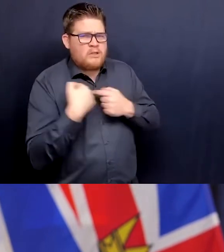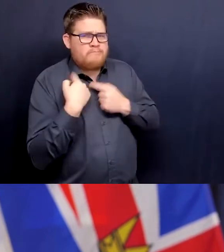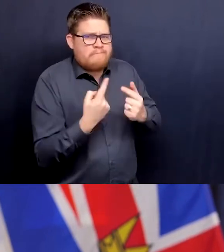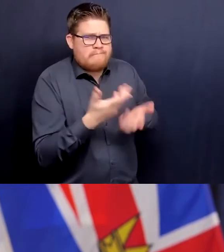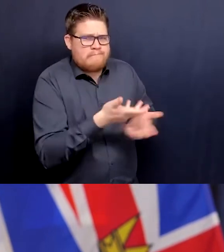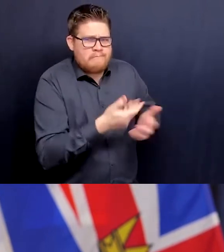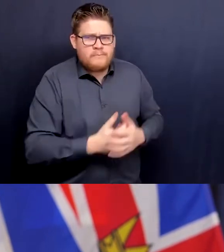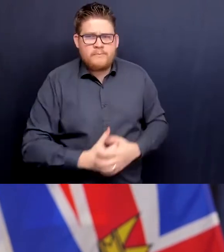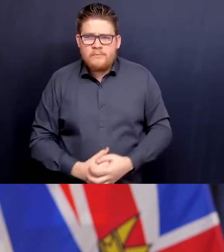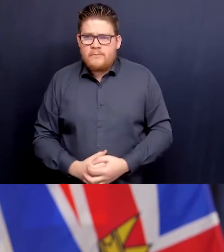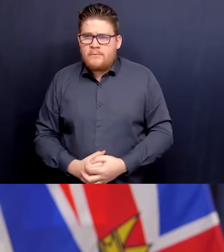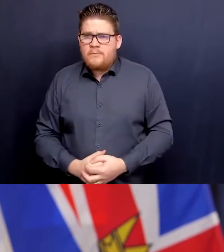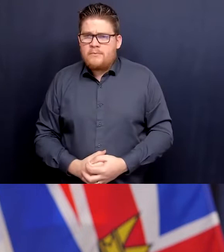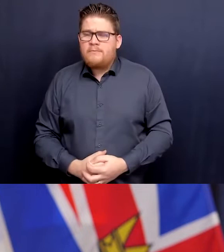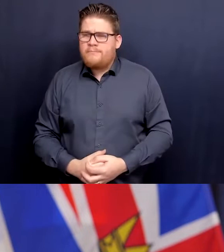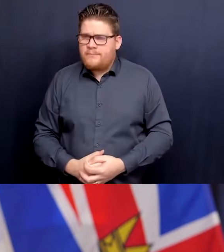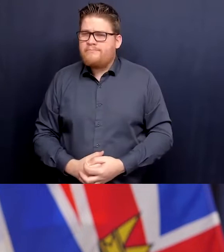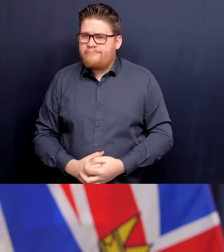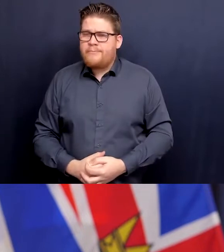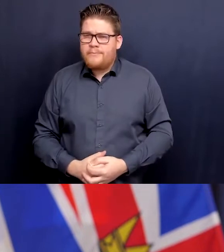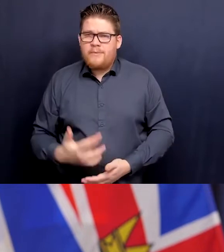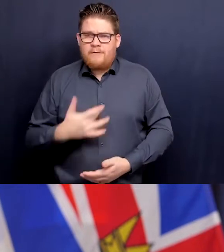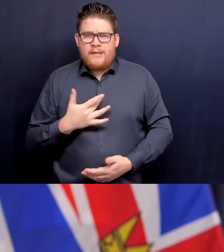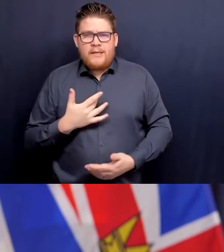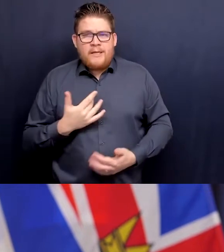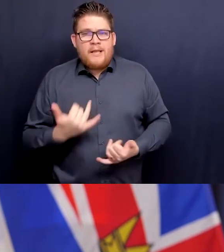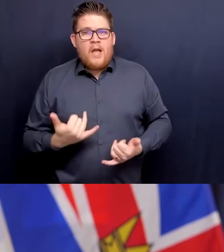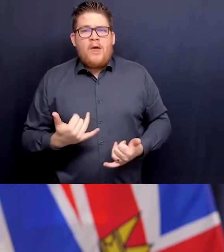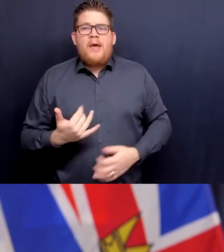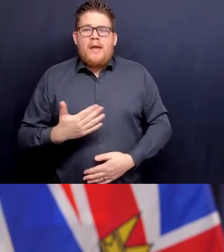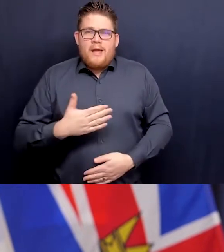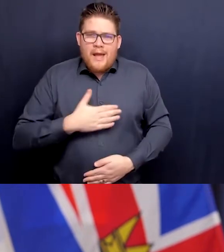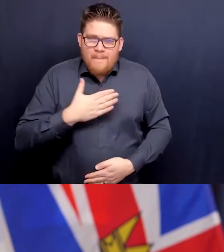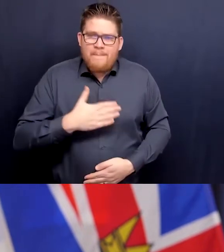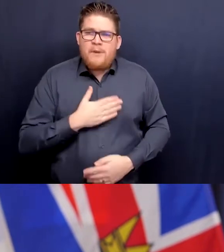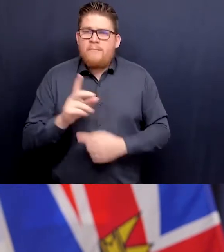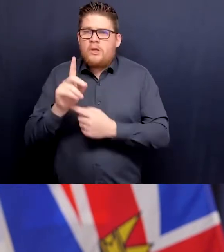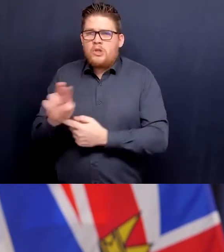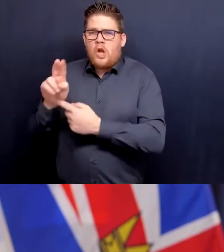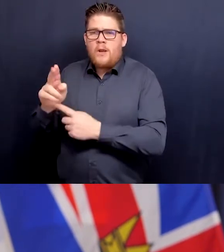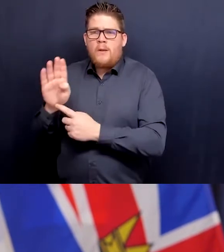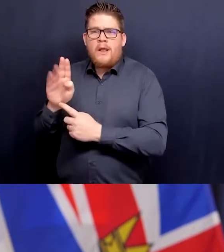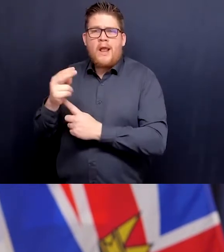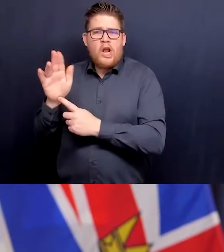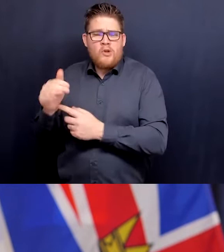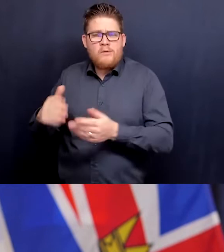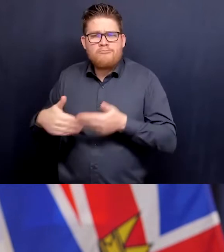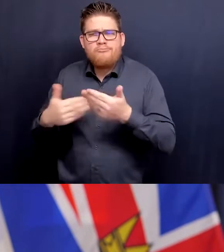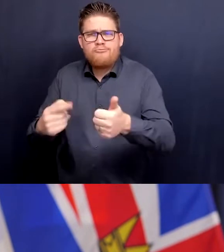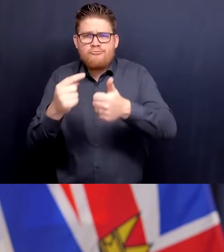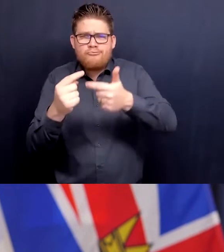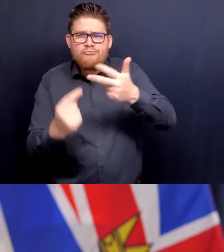happy with the proposals that Dr. Henry has made and that will be put in place to allow broader visitation in long-term